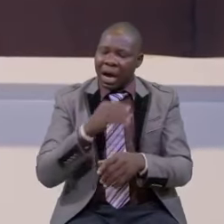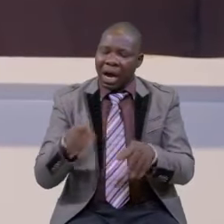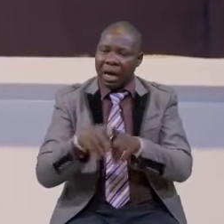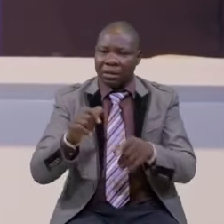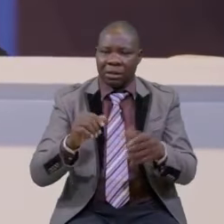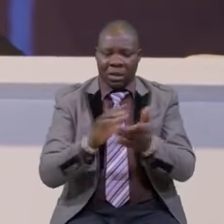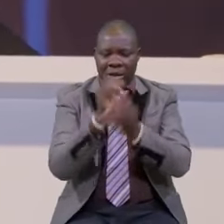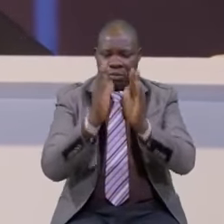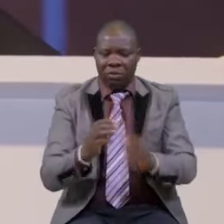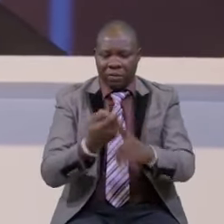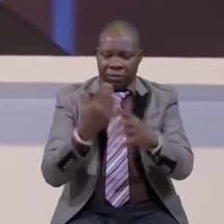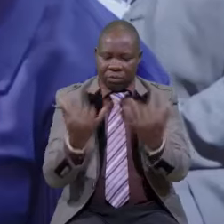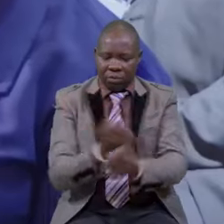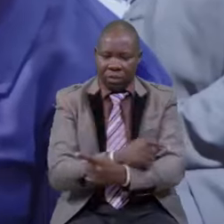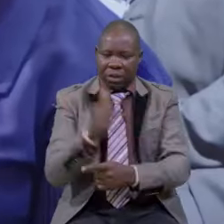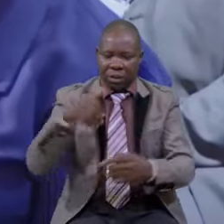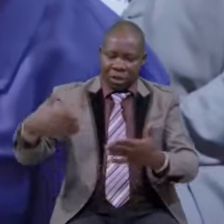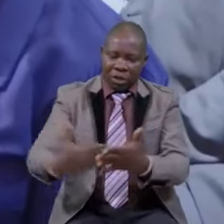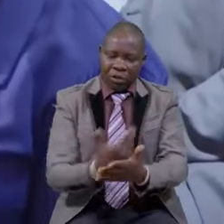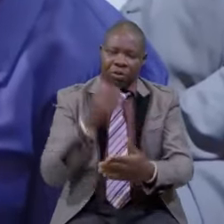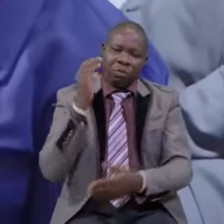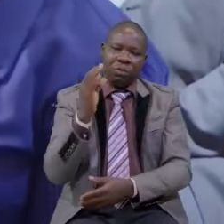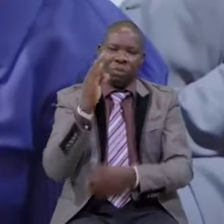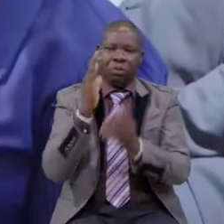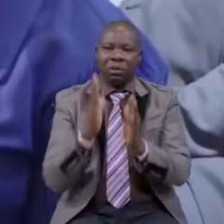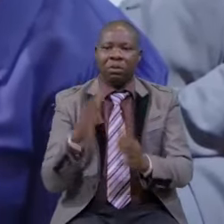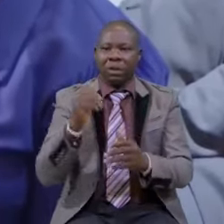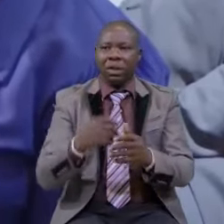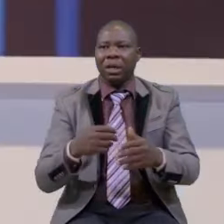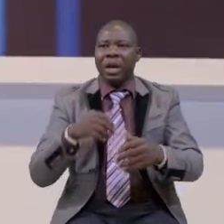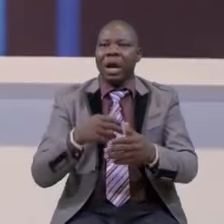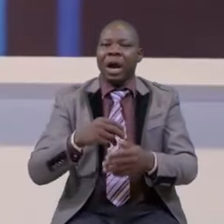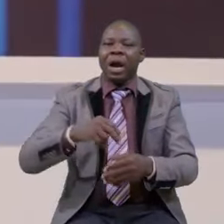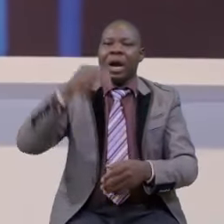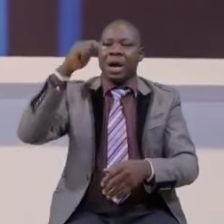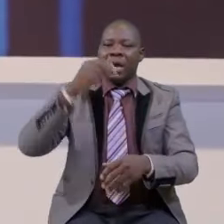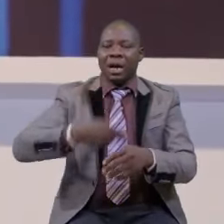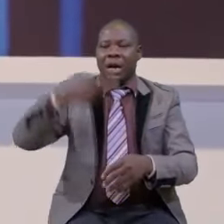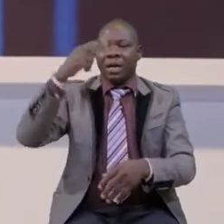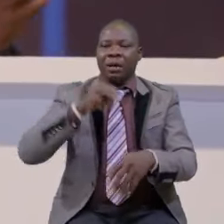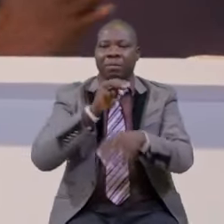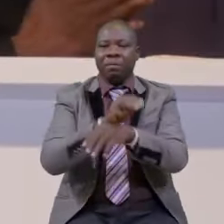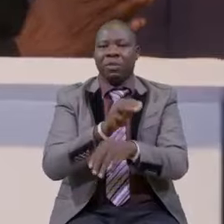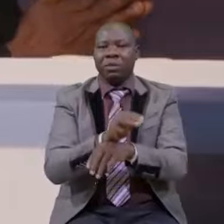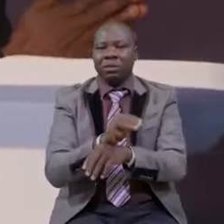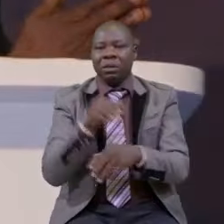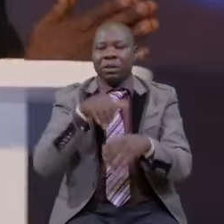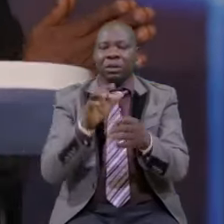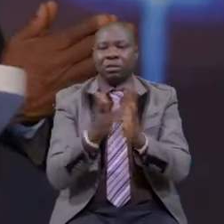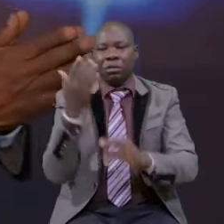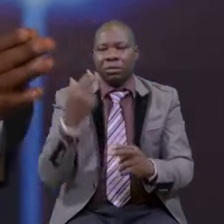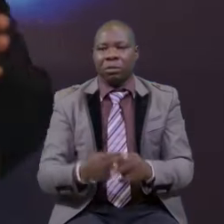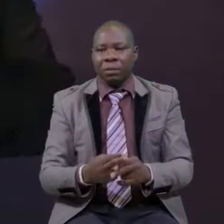new ministry, a higher ministry. And we're talking about, as I've said, abiding,